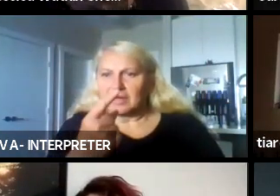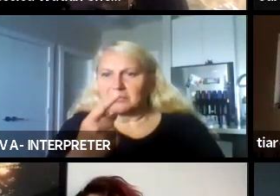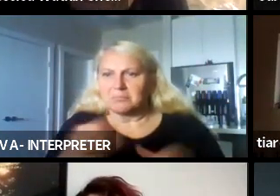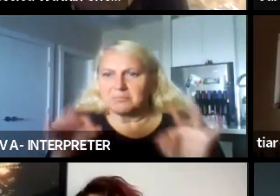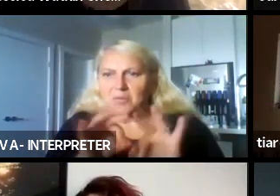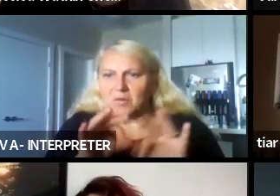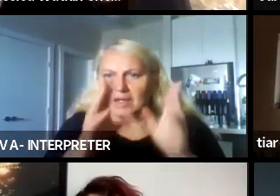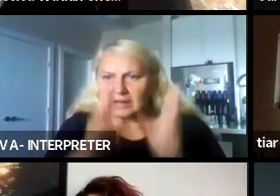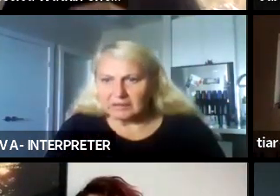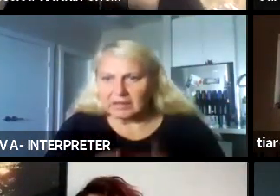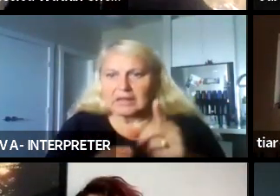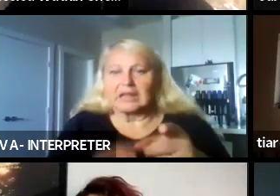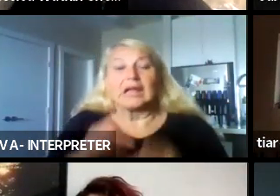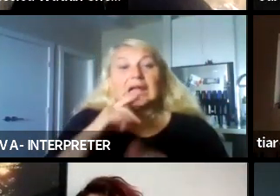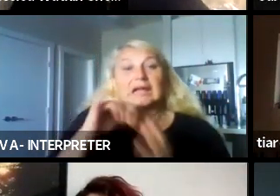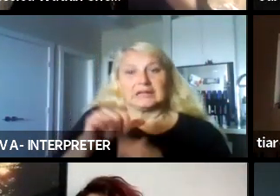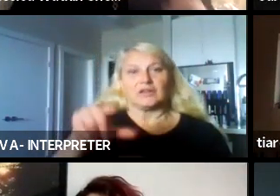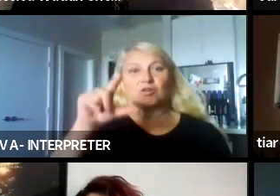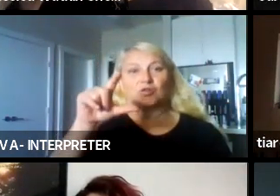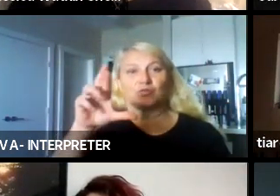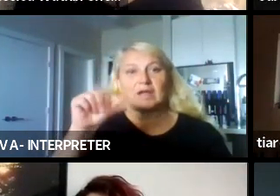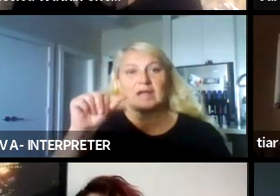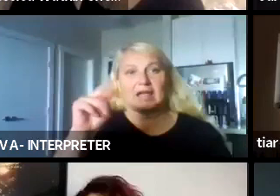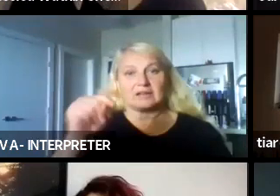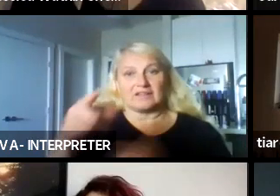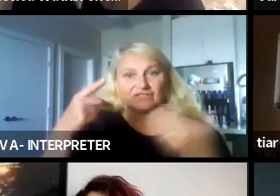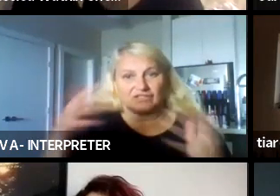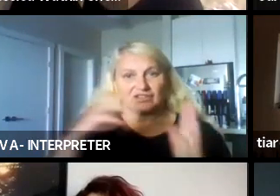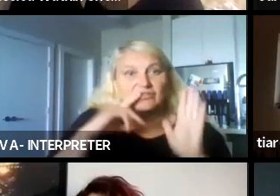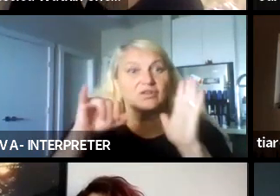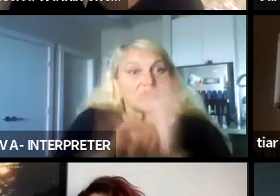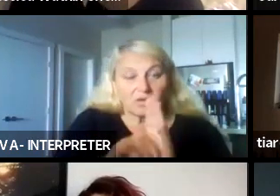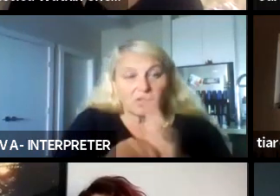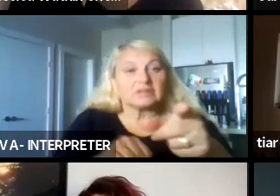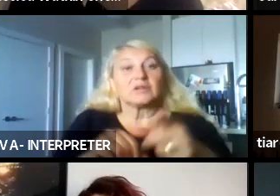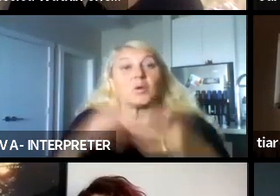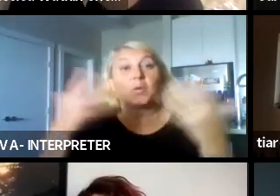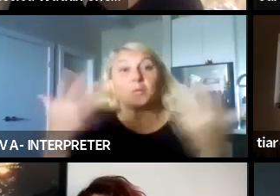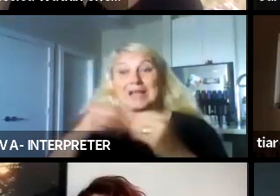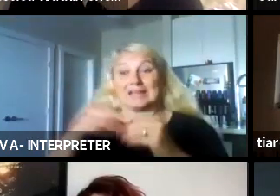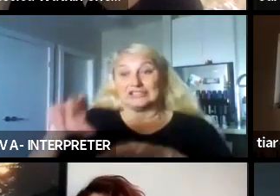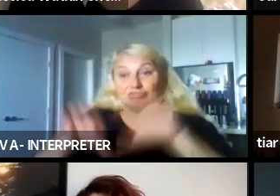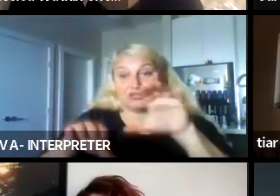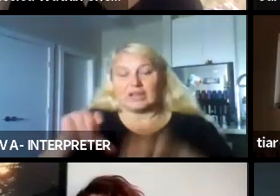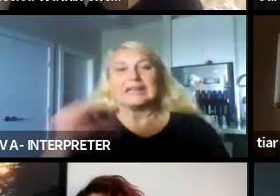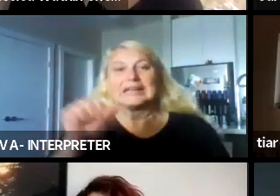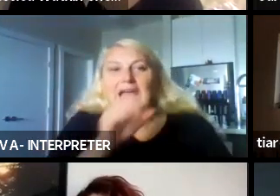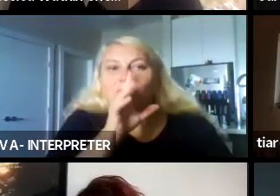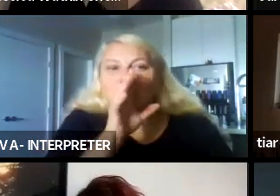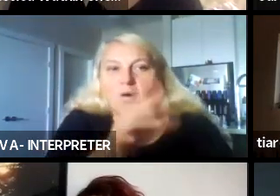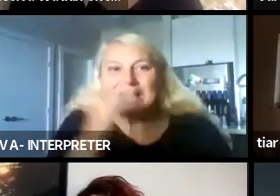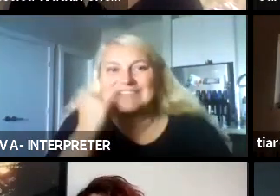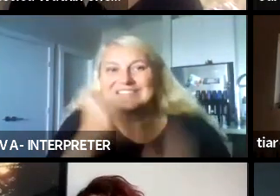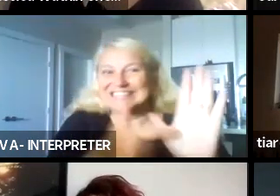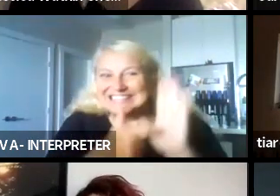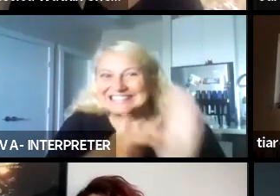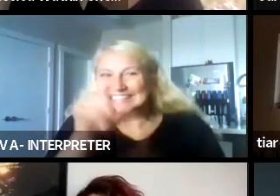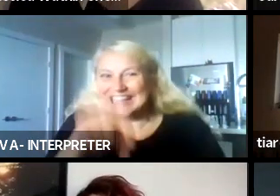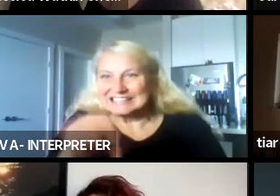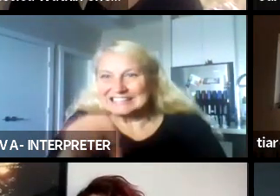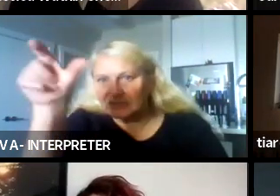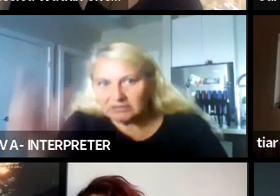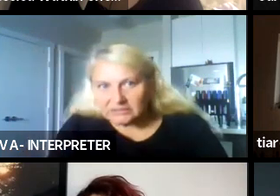is, Grant already named this, we voice what's in the chat if that feels necessary. We voice what's in the Google